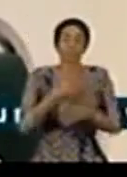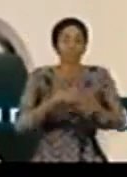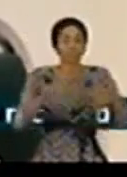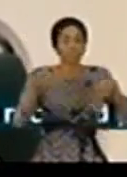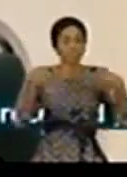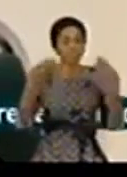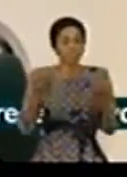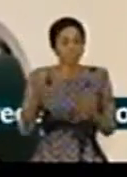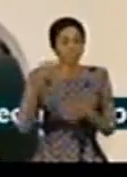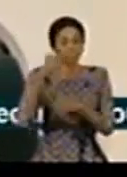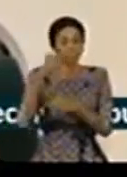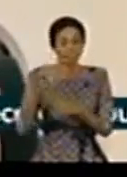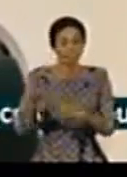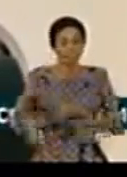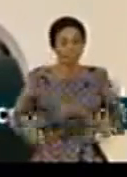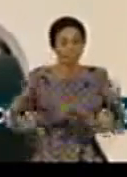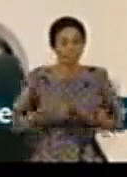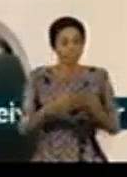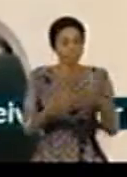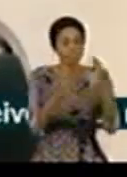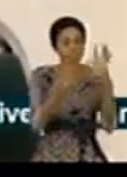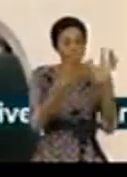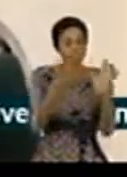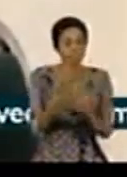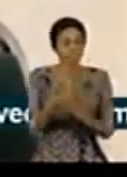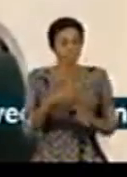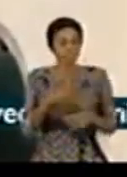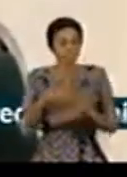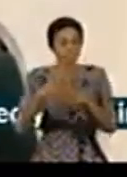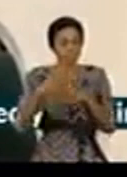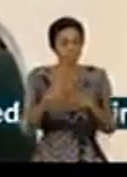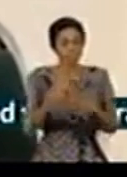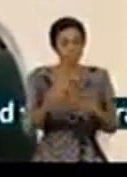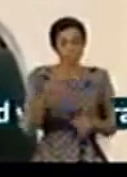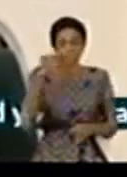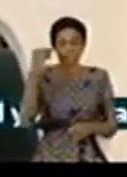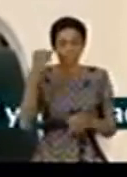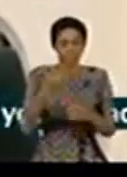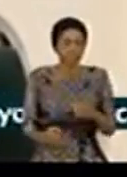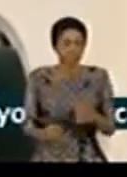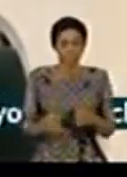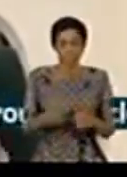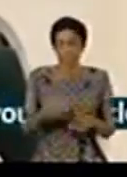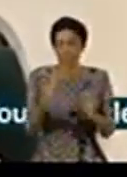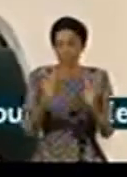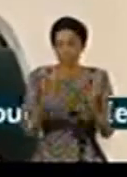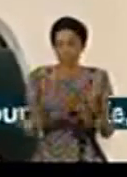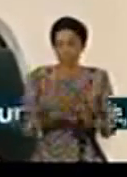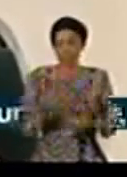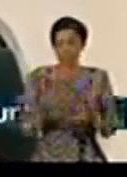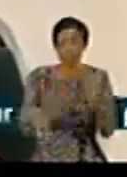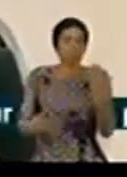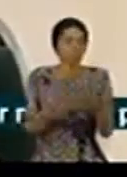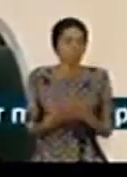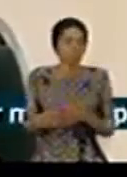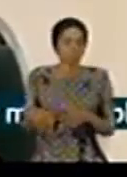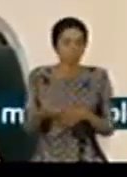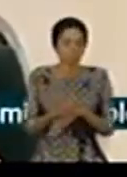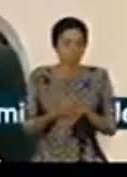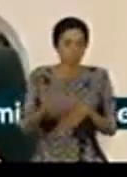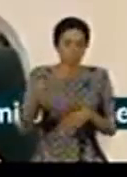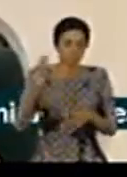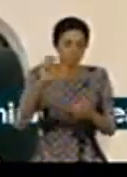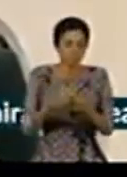the final prayer, all the problem of curved spine disappeared. And